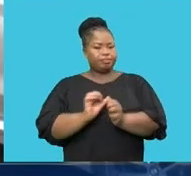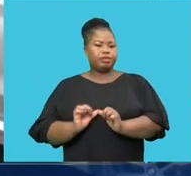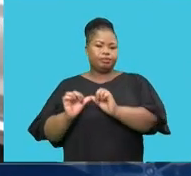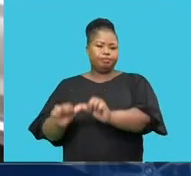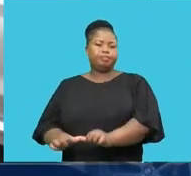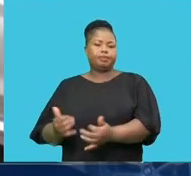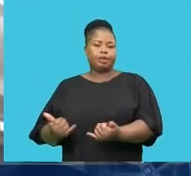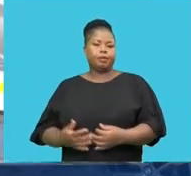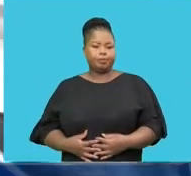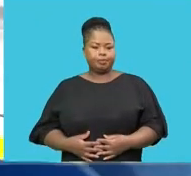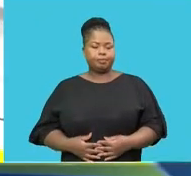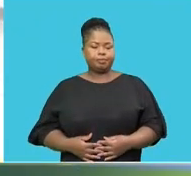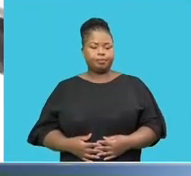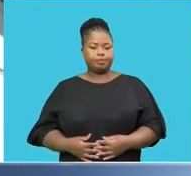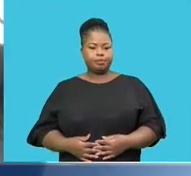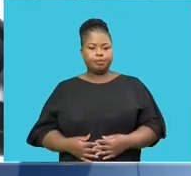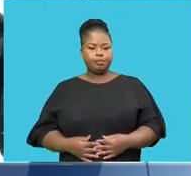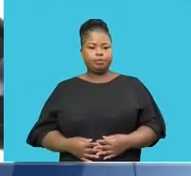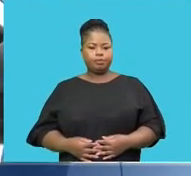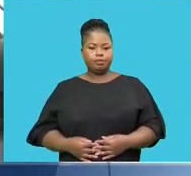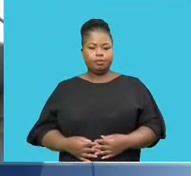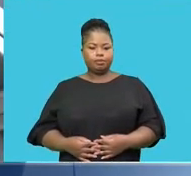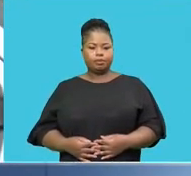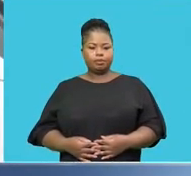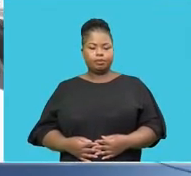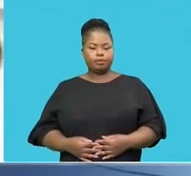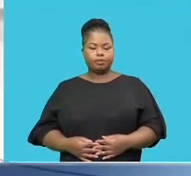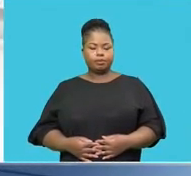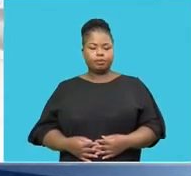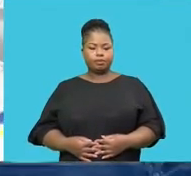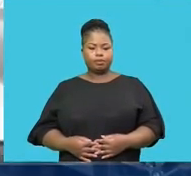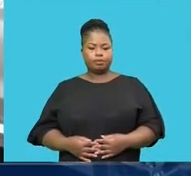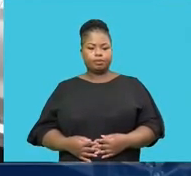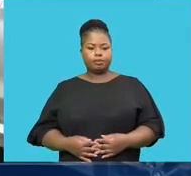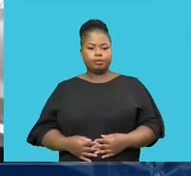this point in time. For Soweto TV News, I am Zolibanzi Mazibugo.